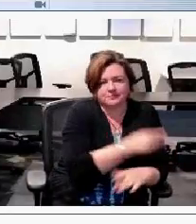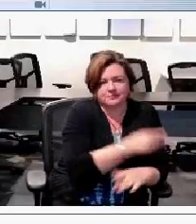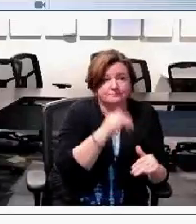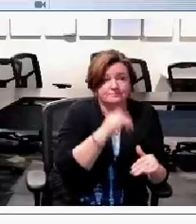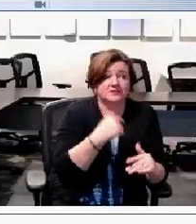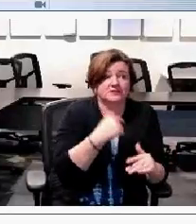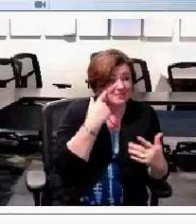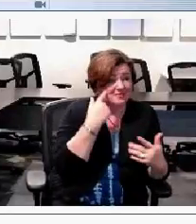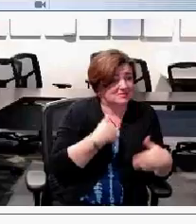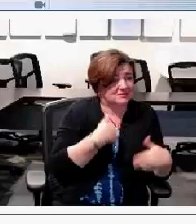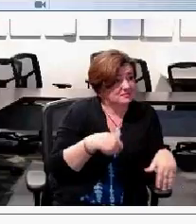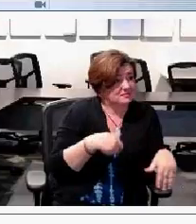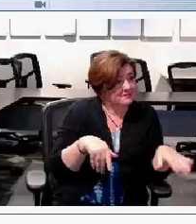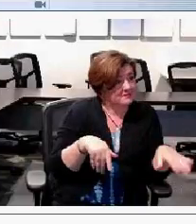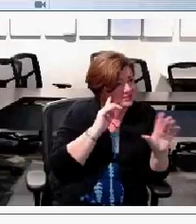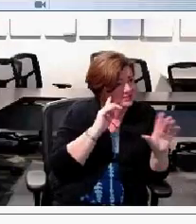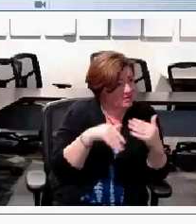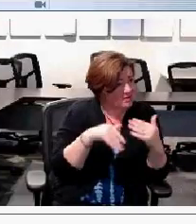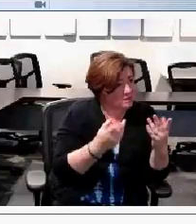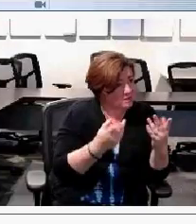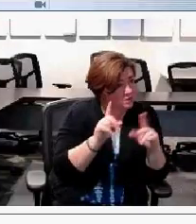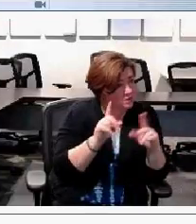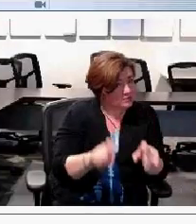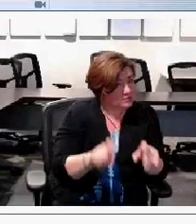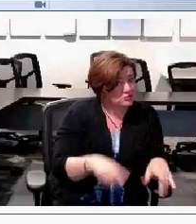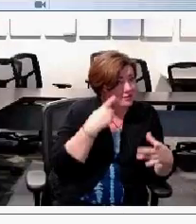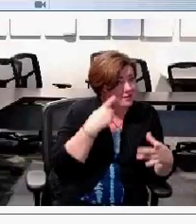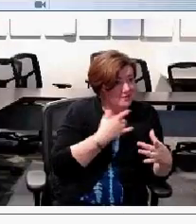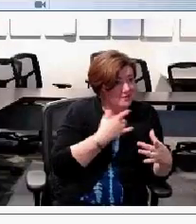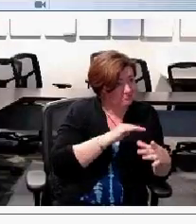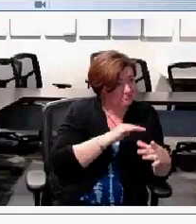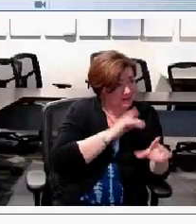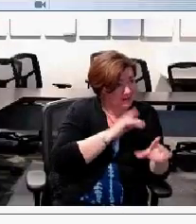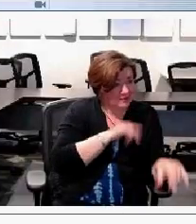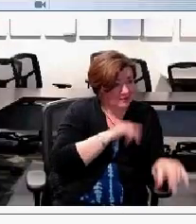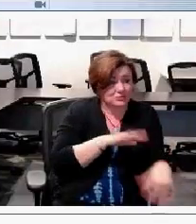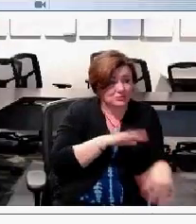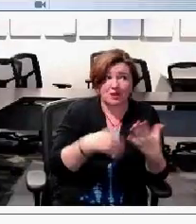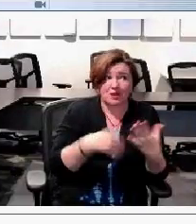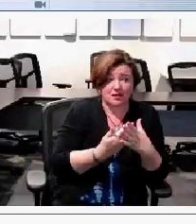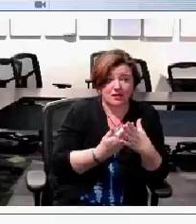I think I've addressed all the questions. I don't know if I've answered them all, but that's the end of my